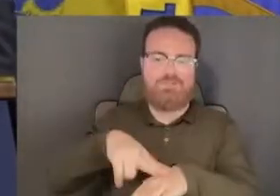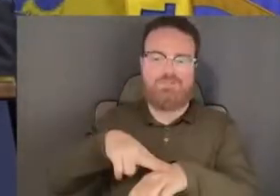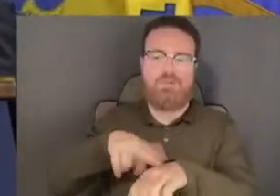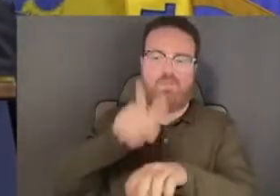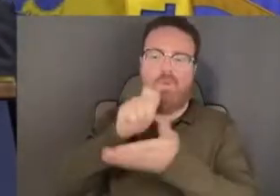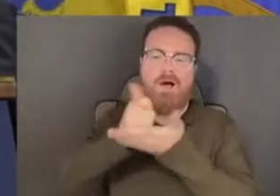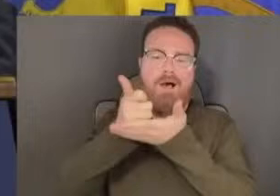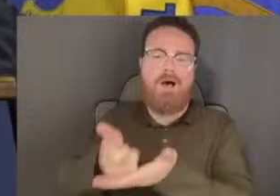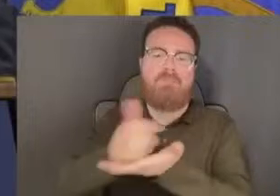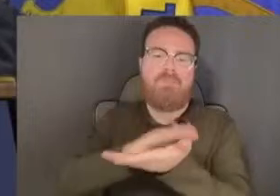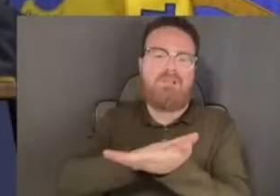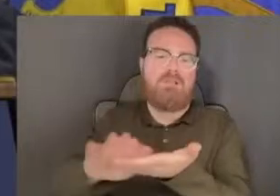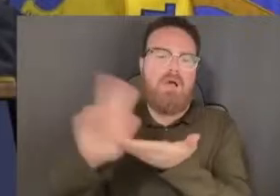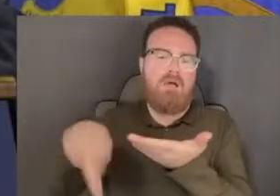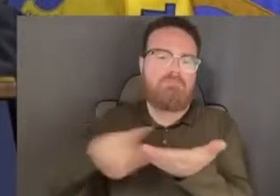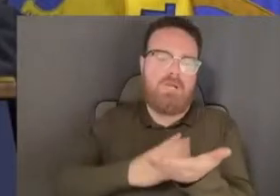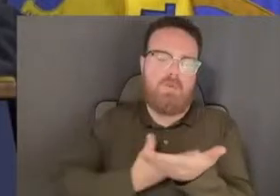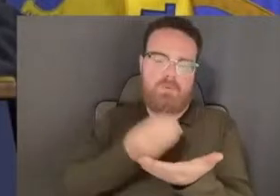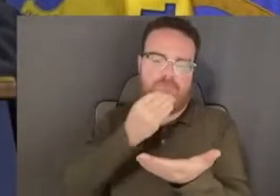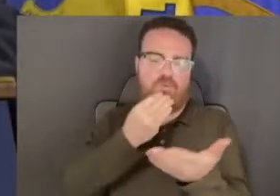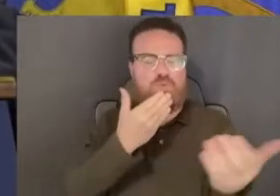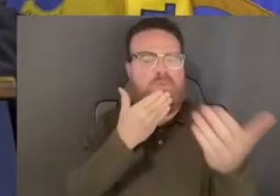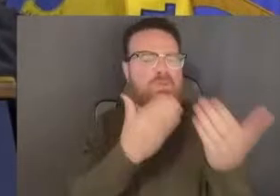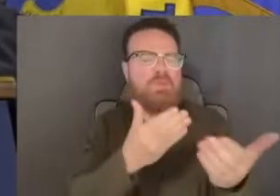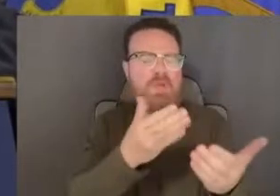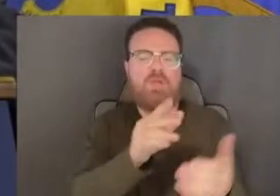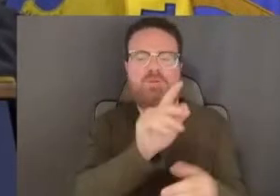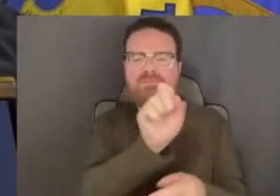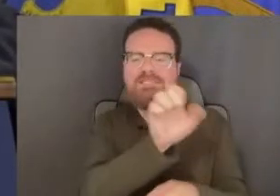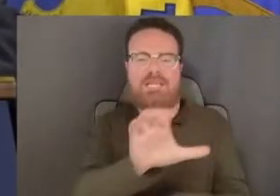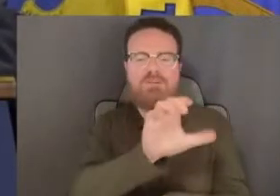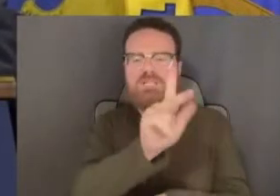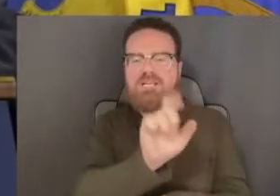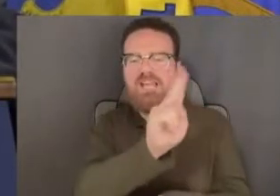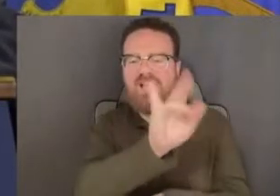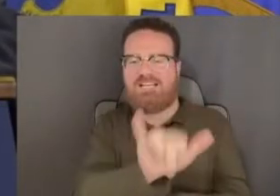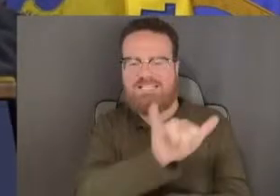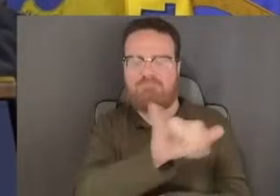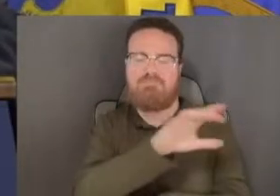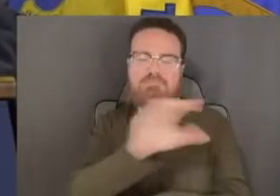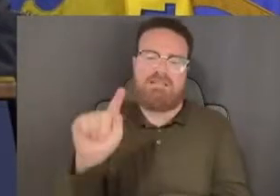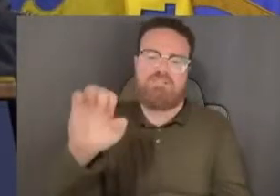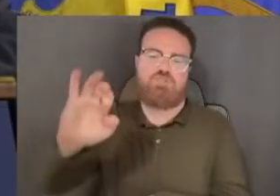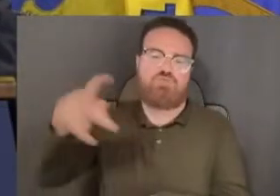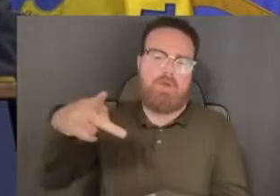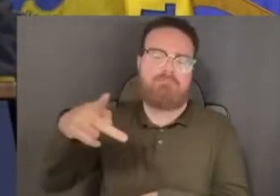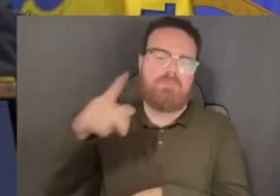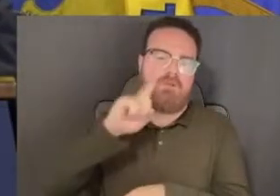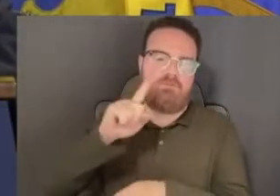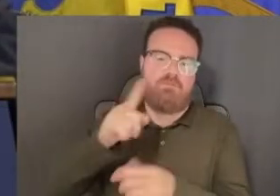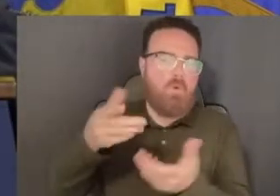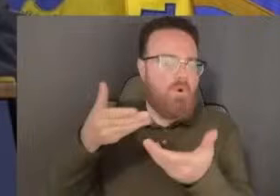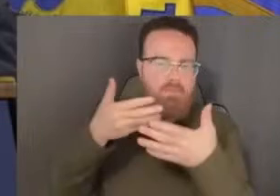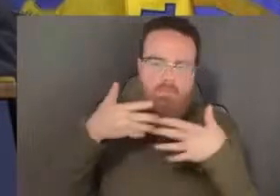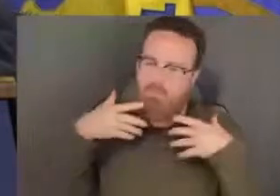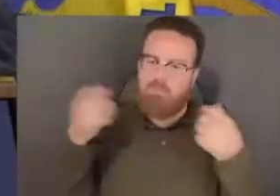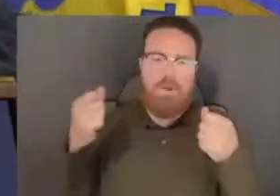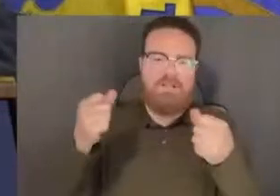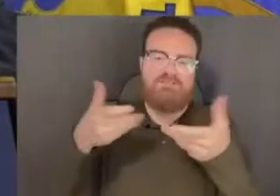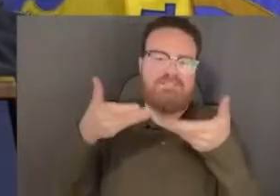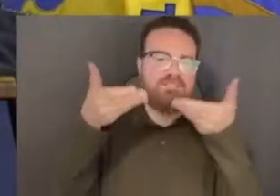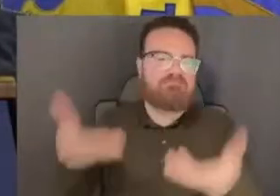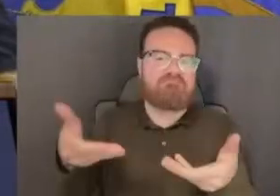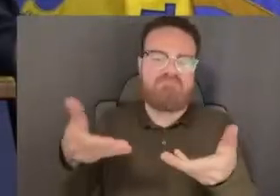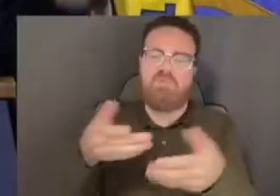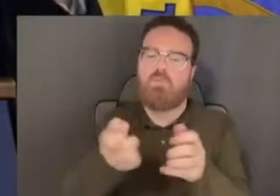to Secretary Kennedy and the Trump administration for the bold steps to begin removing harmful dyes in food products across